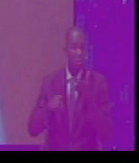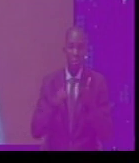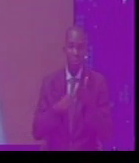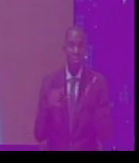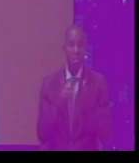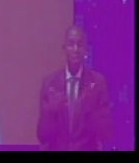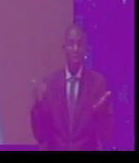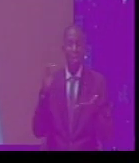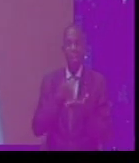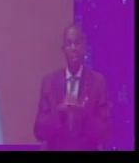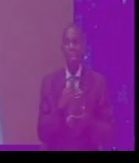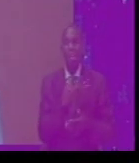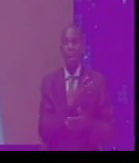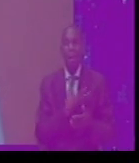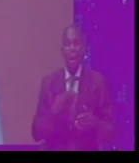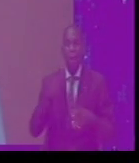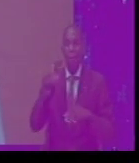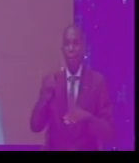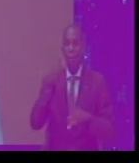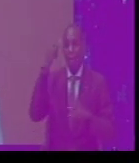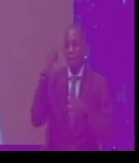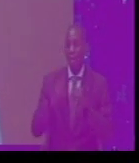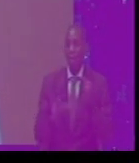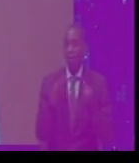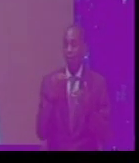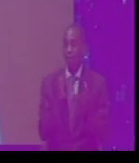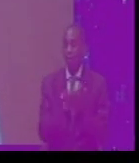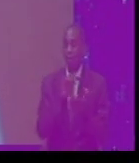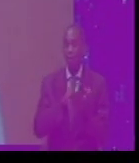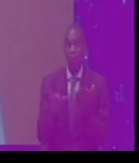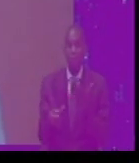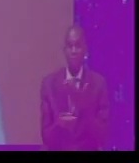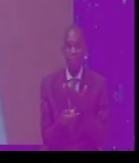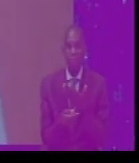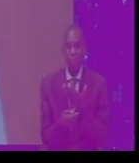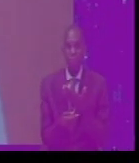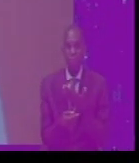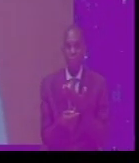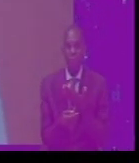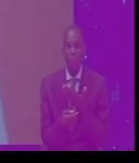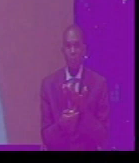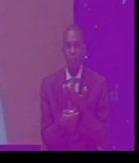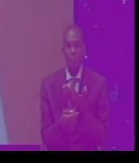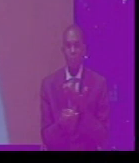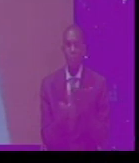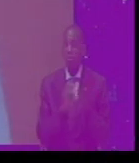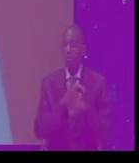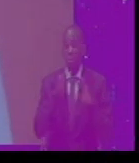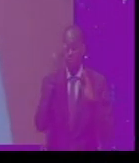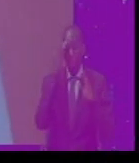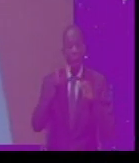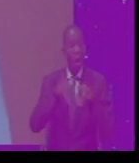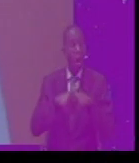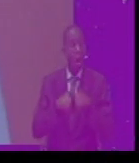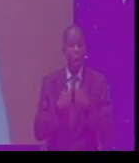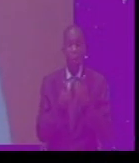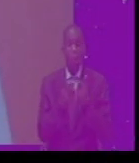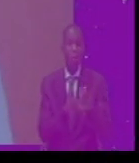symptoms disappeared. I couldn't even notice anything again. And by the end of that